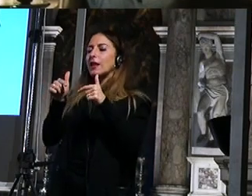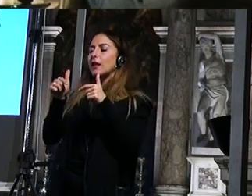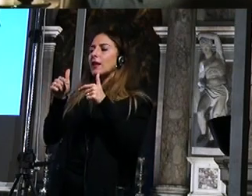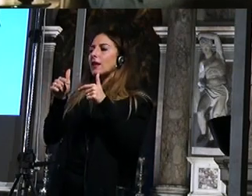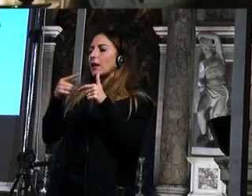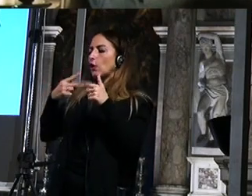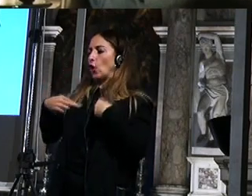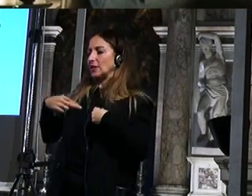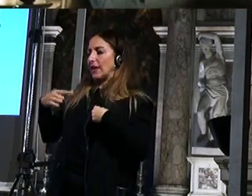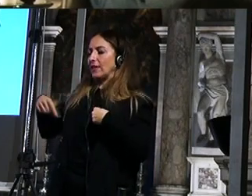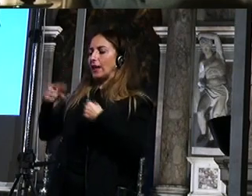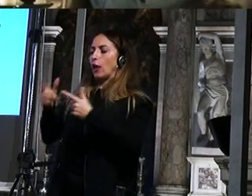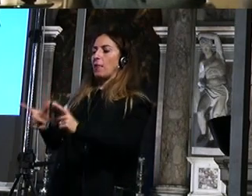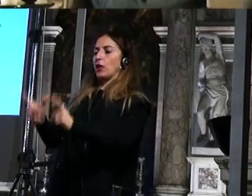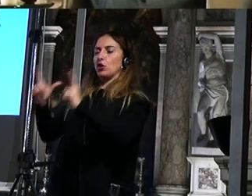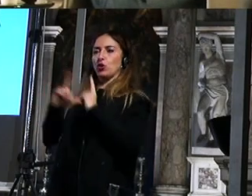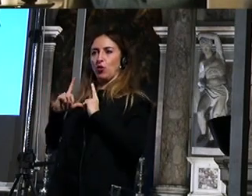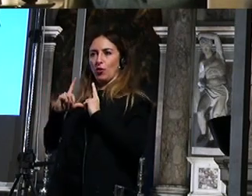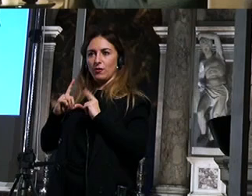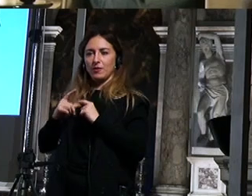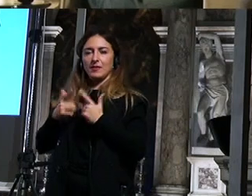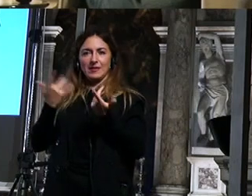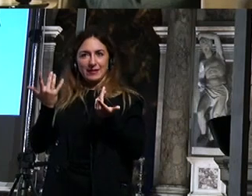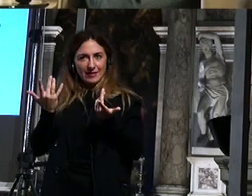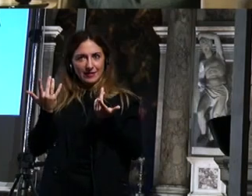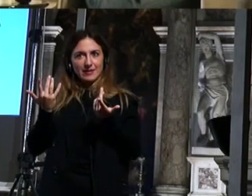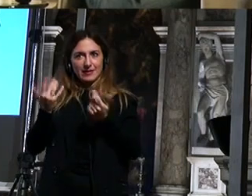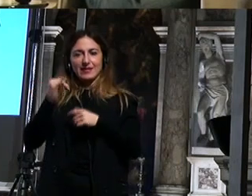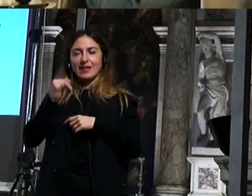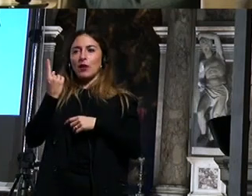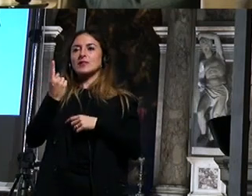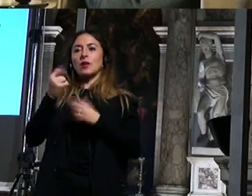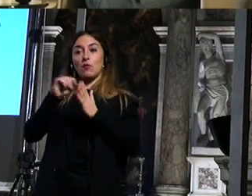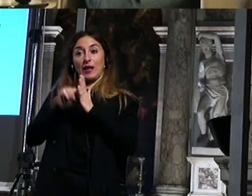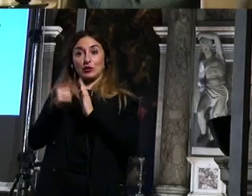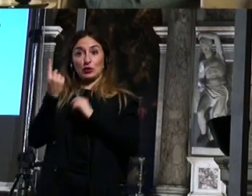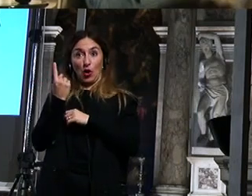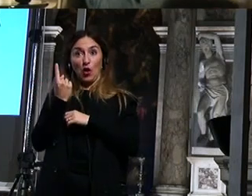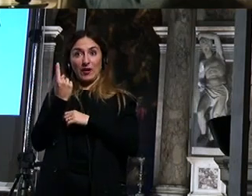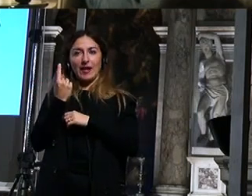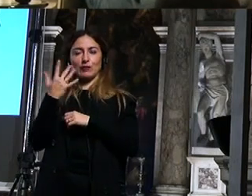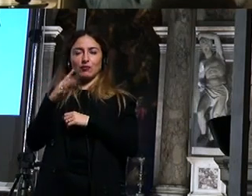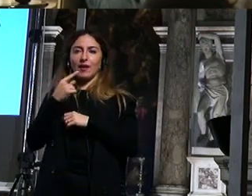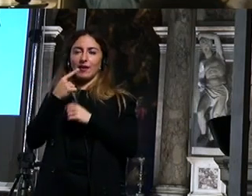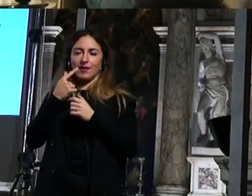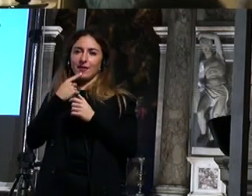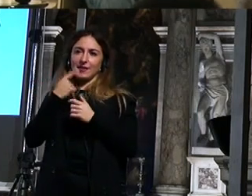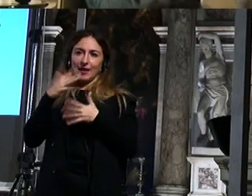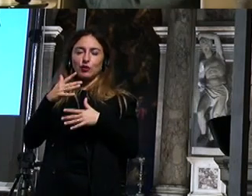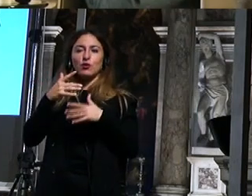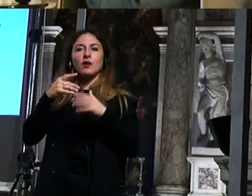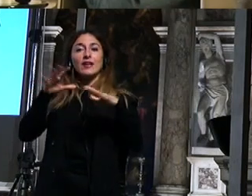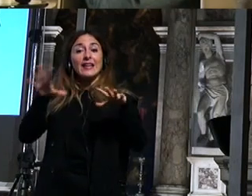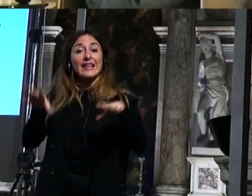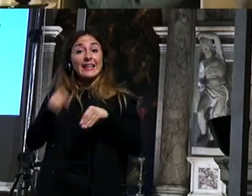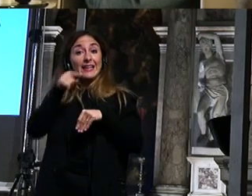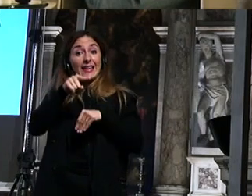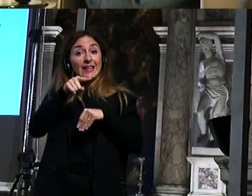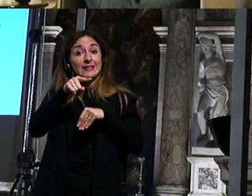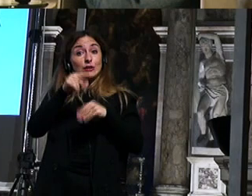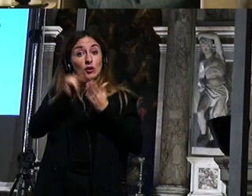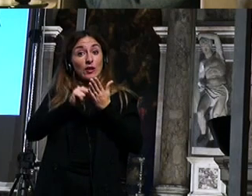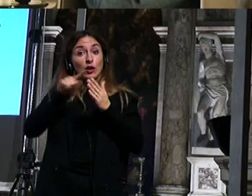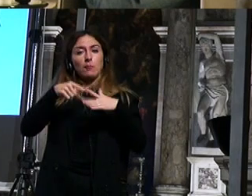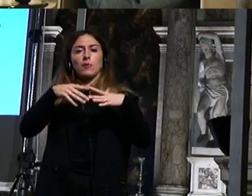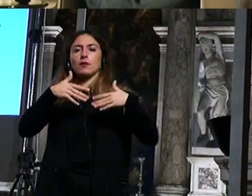again, this is one of those stories I mentioned that I wrote the beginning of and then left for a long time, and it's also a good example of an